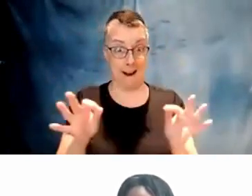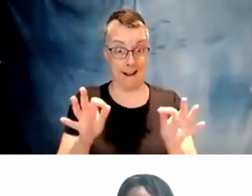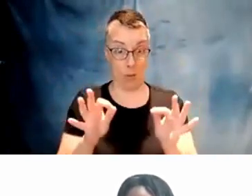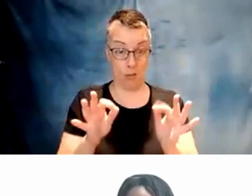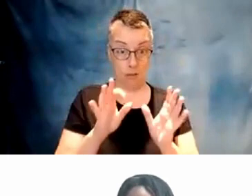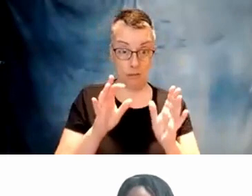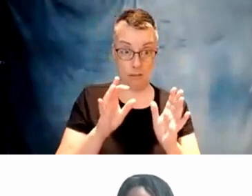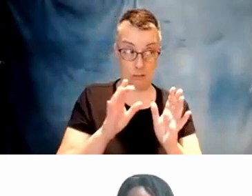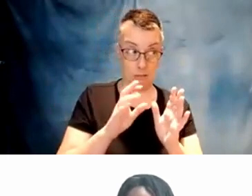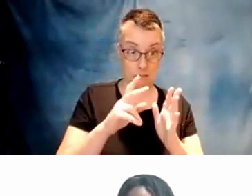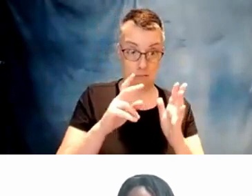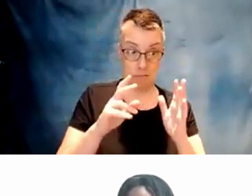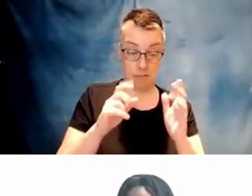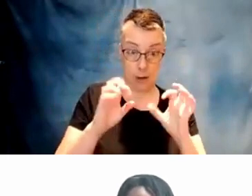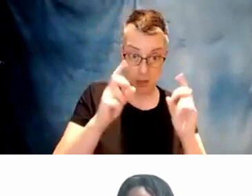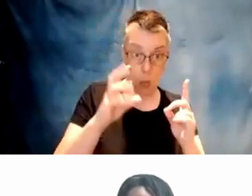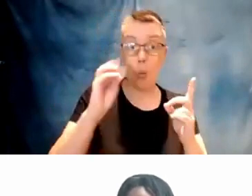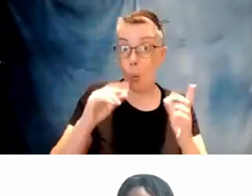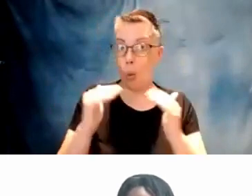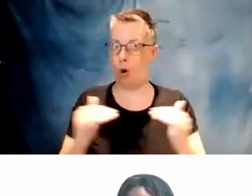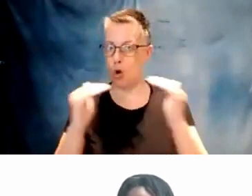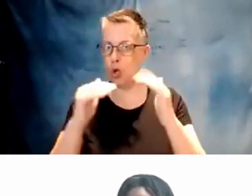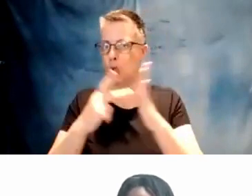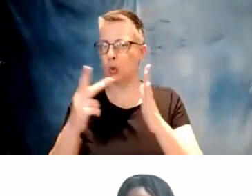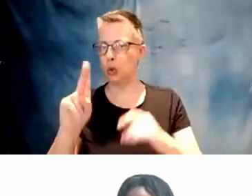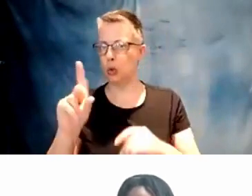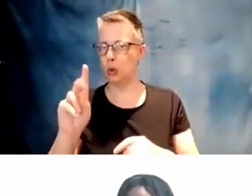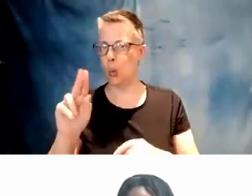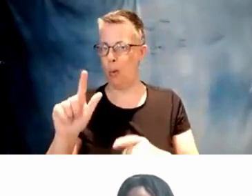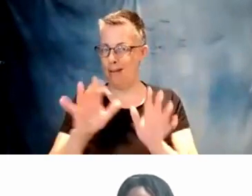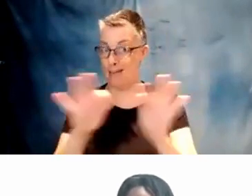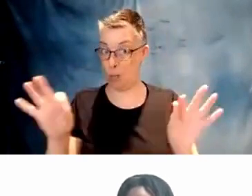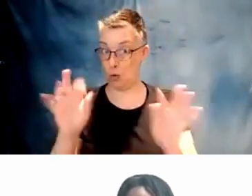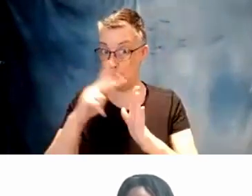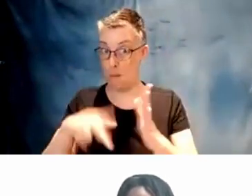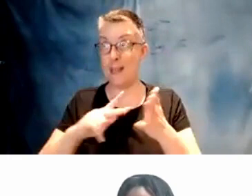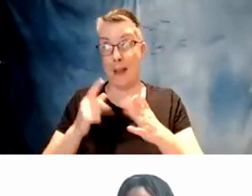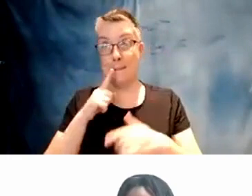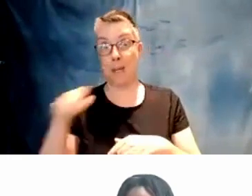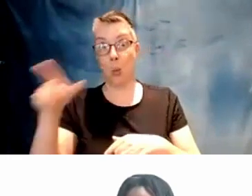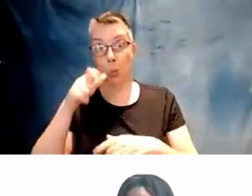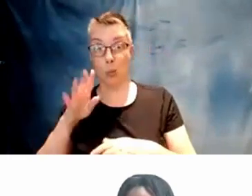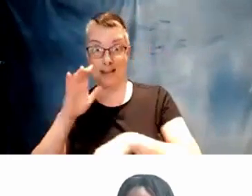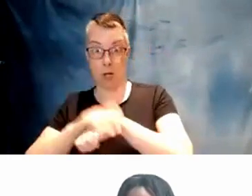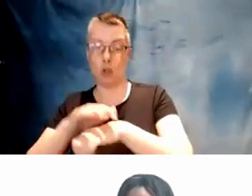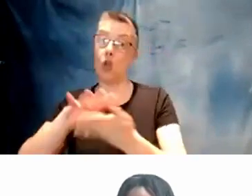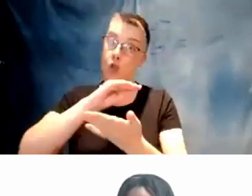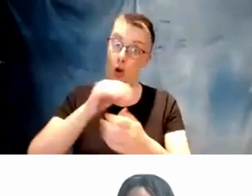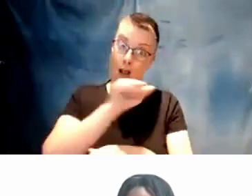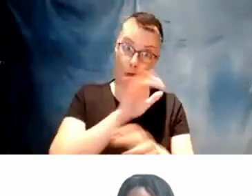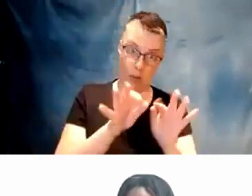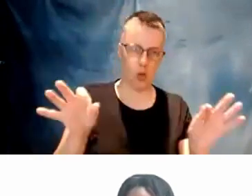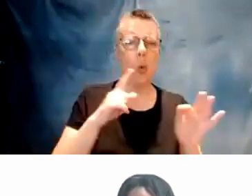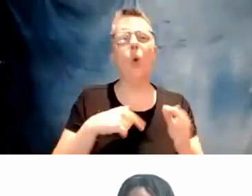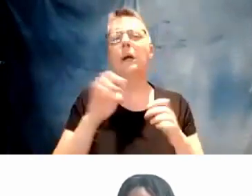dual language programming, which is English speakers learning other languages, and or English language learner